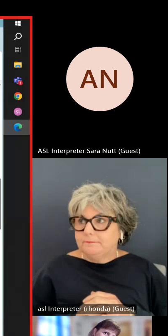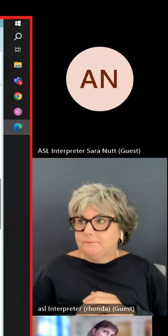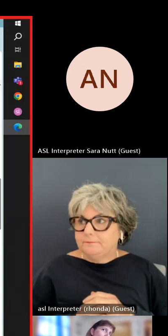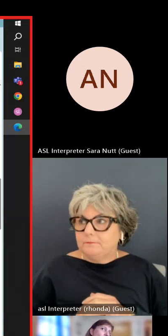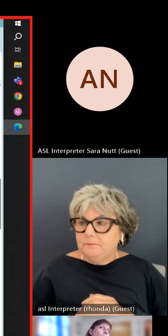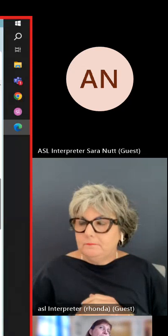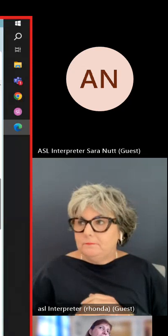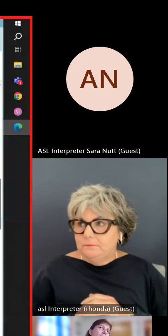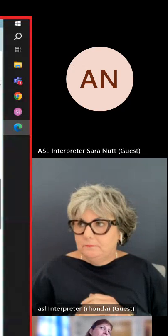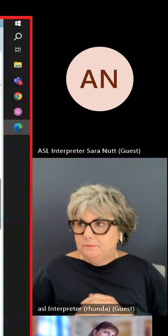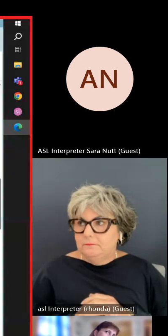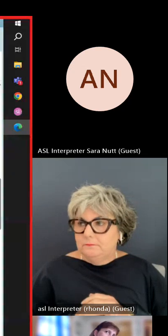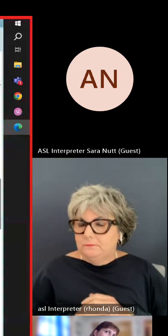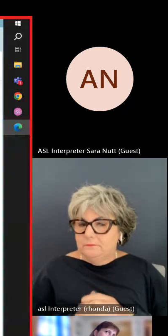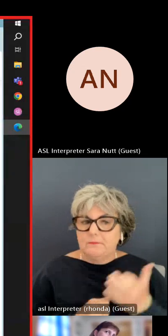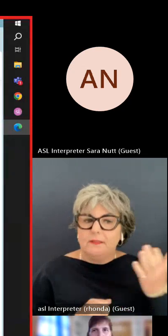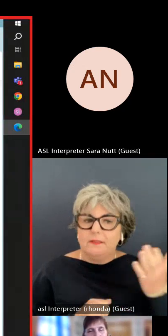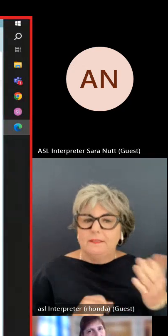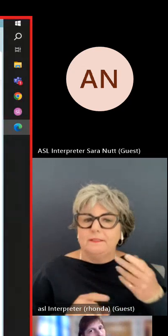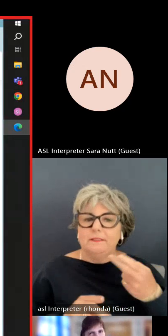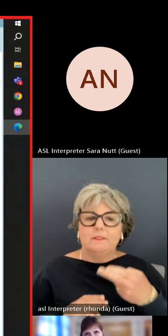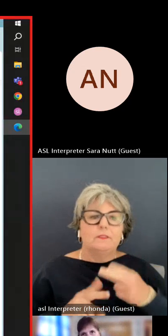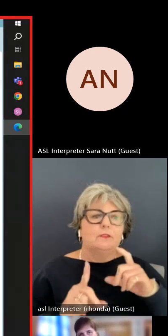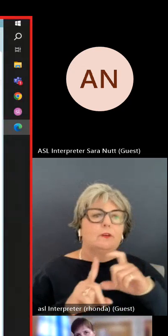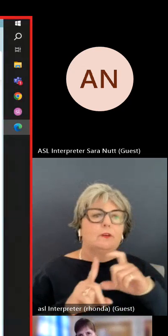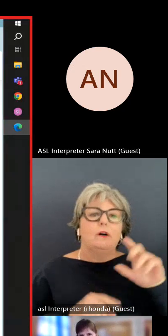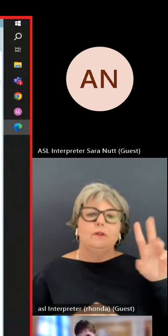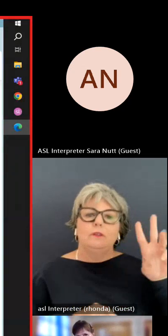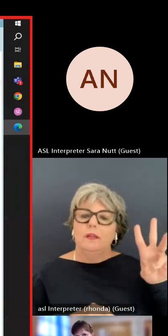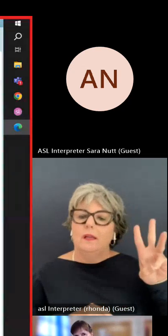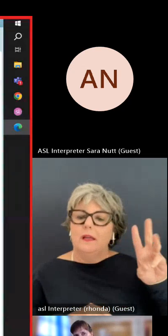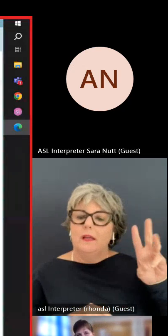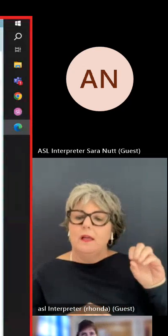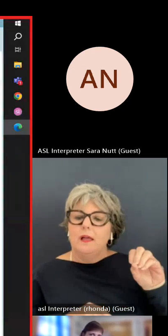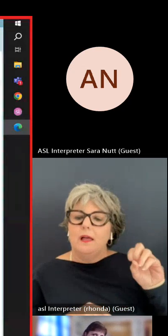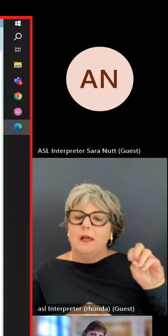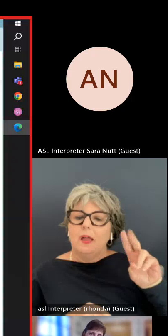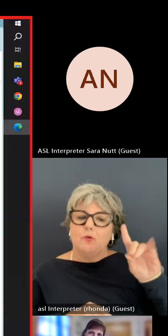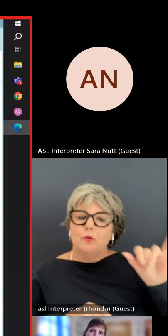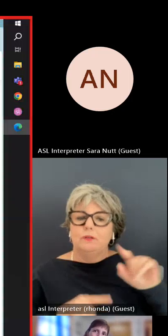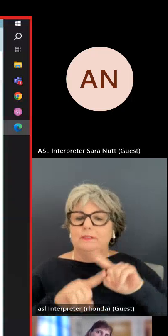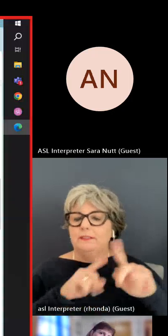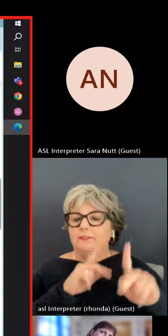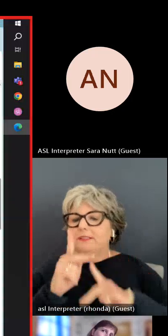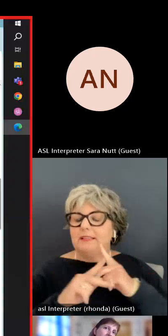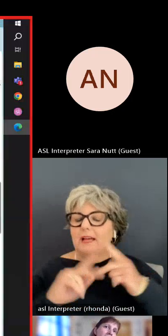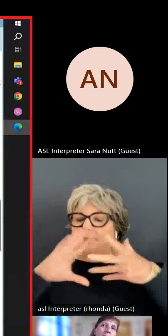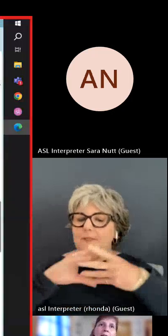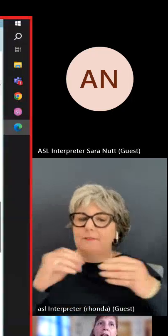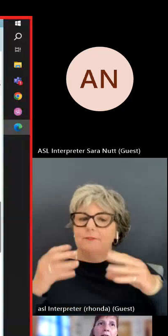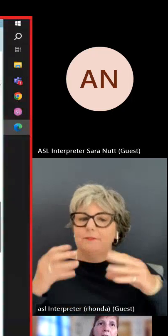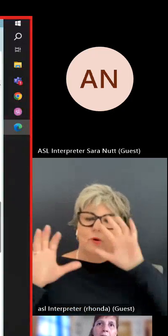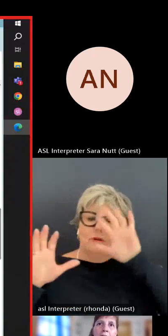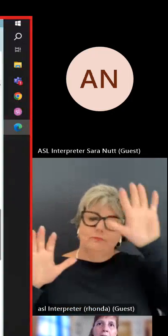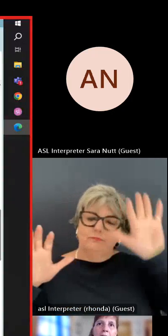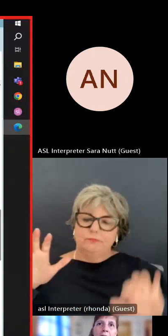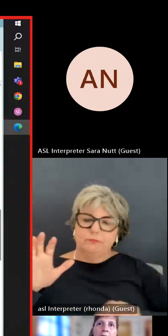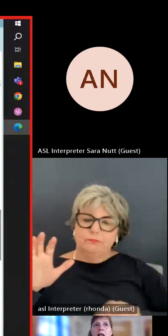a Wordle piece of art that's created with some different types of stories.